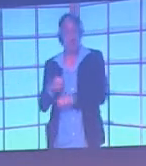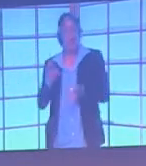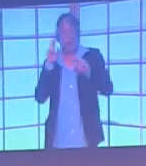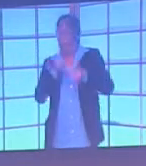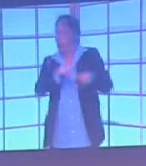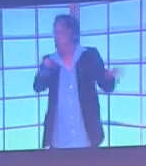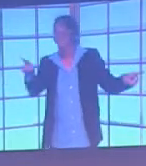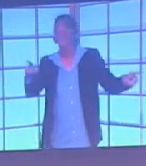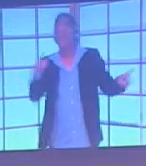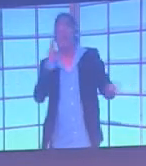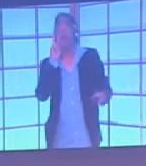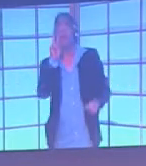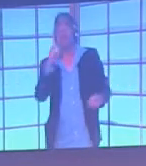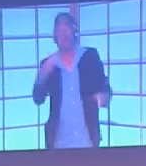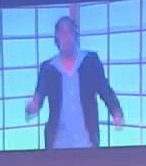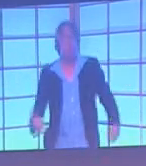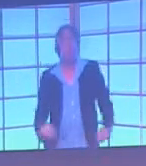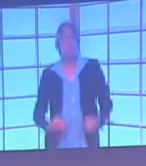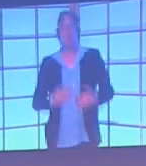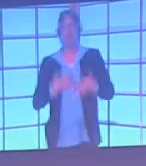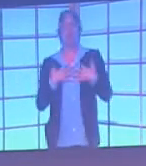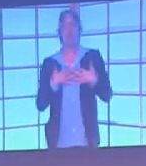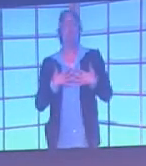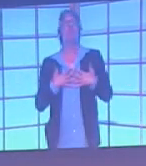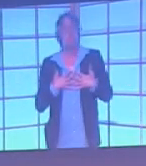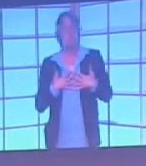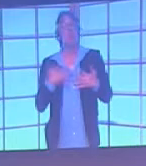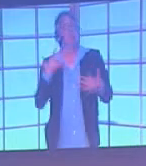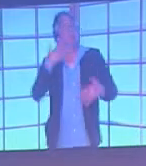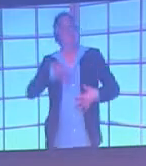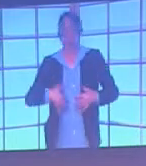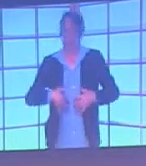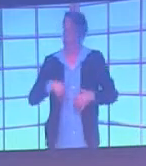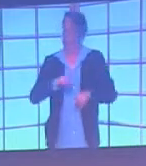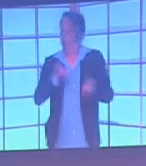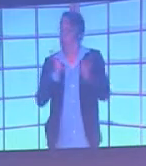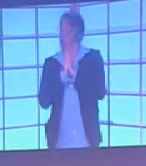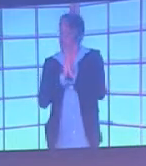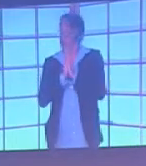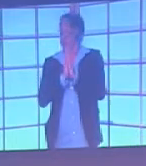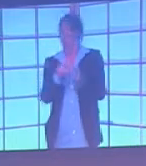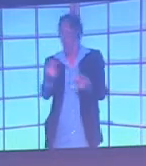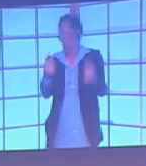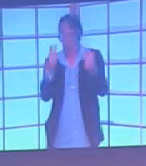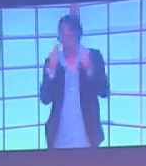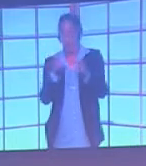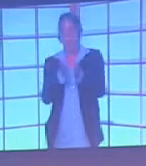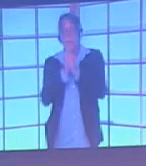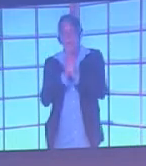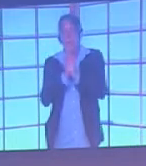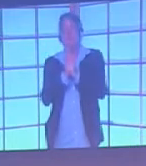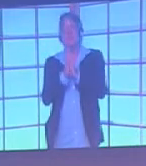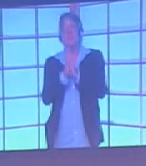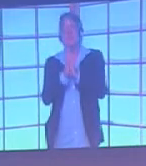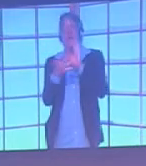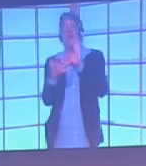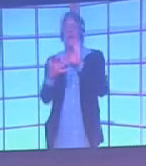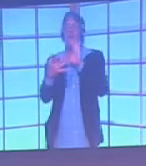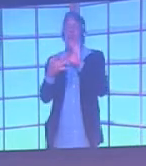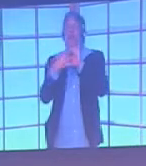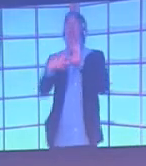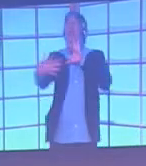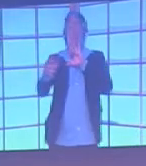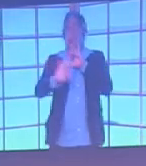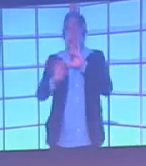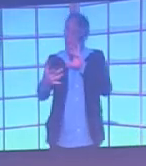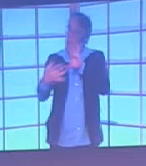you out there that haven't yet reached this stage. Please use this knowledge, please stay in touch, please do ask us, and we'll